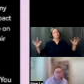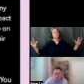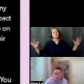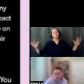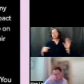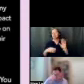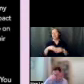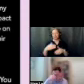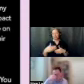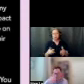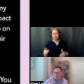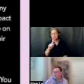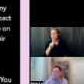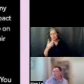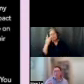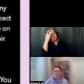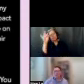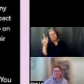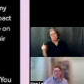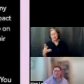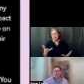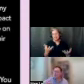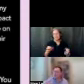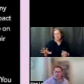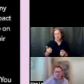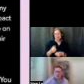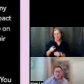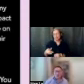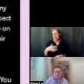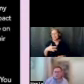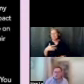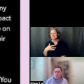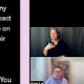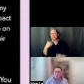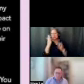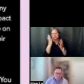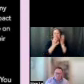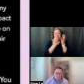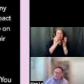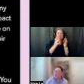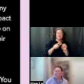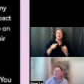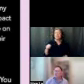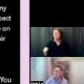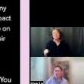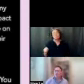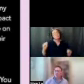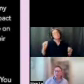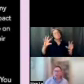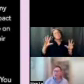to embarrass Cindy, right? But to say, hey, she's a wonderful example